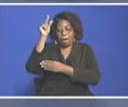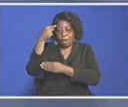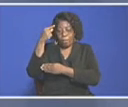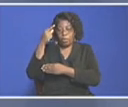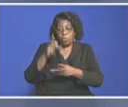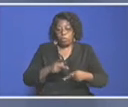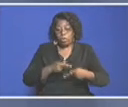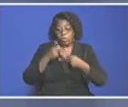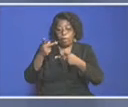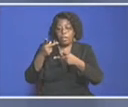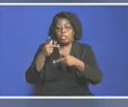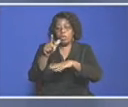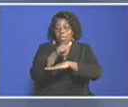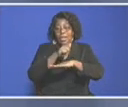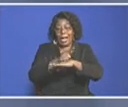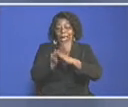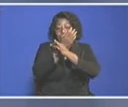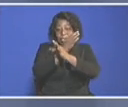provide you with the land free.